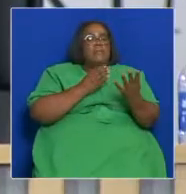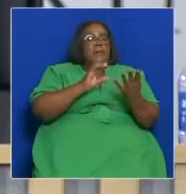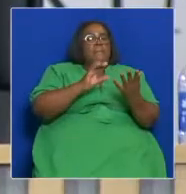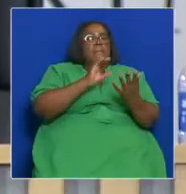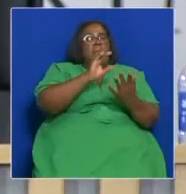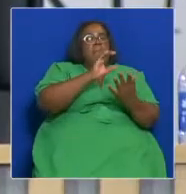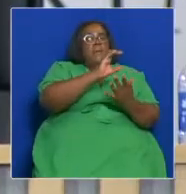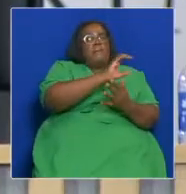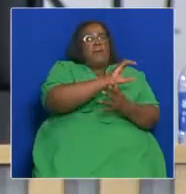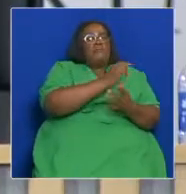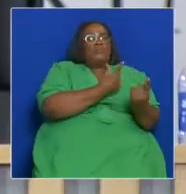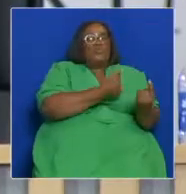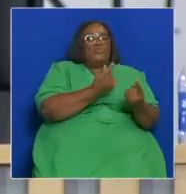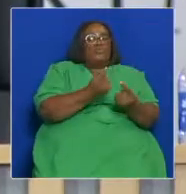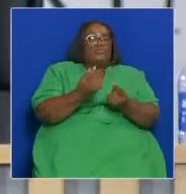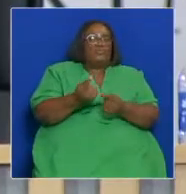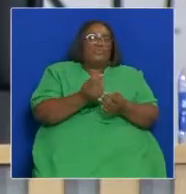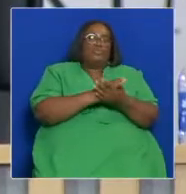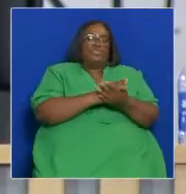per the project plan.